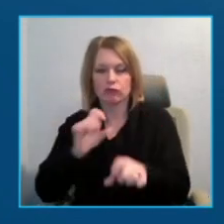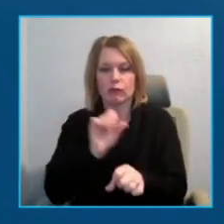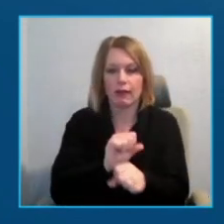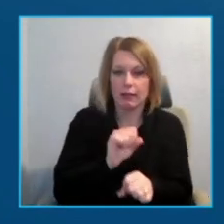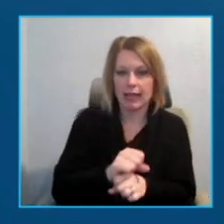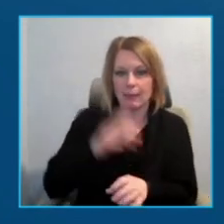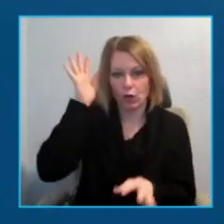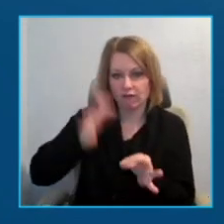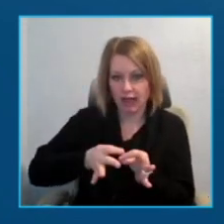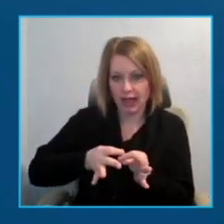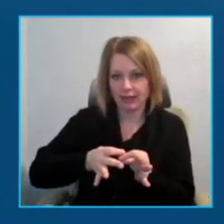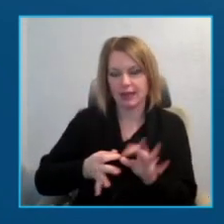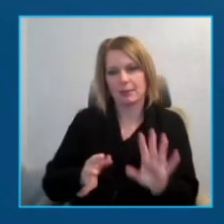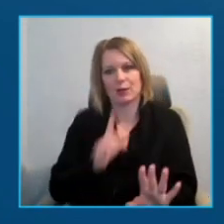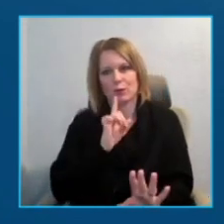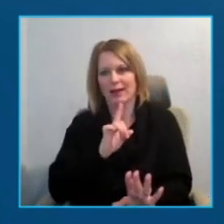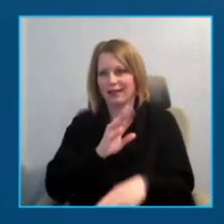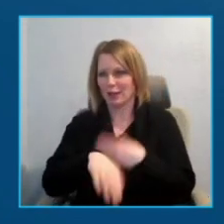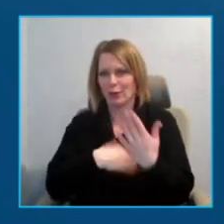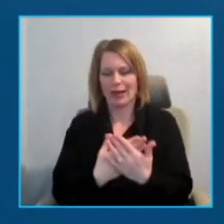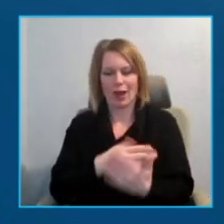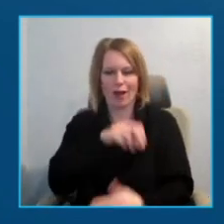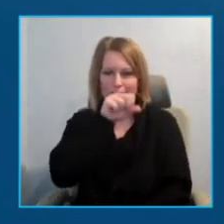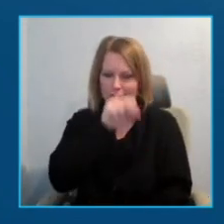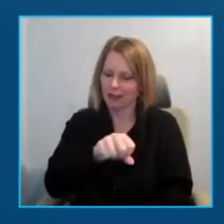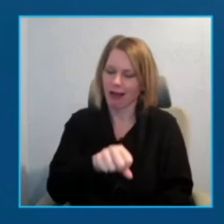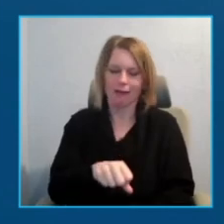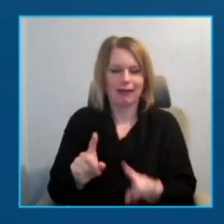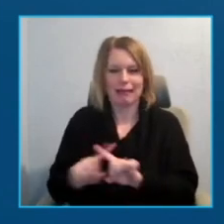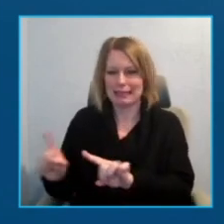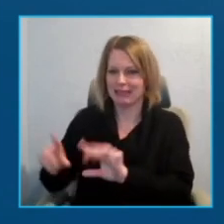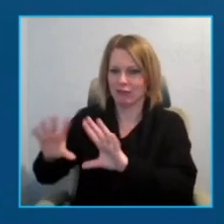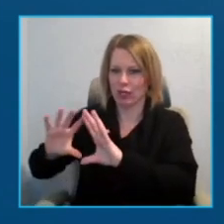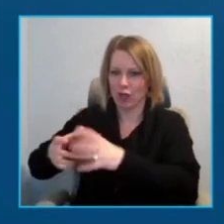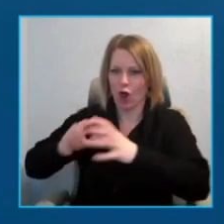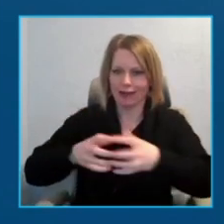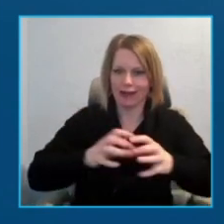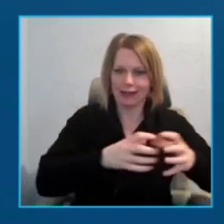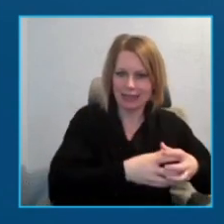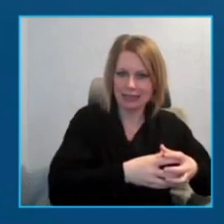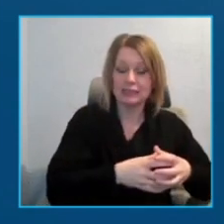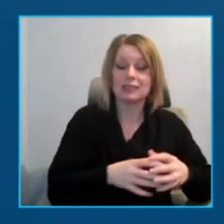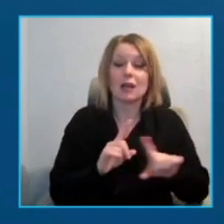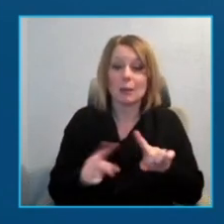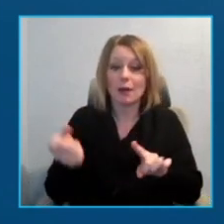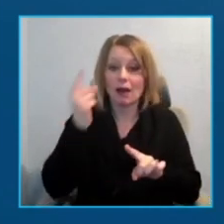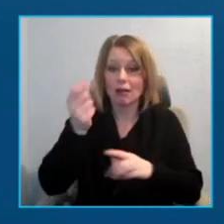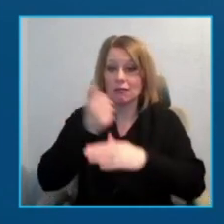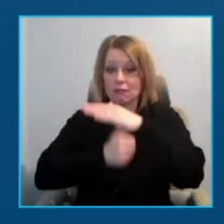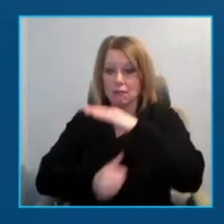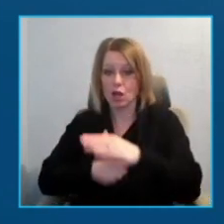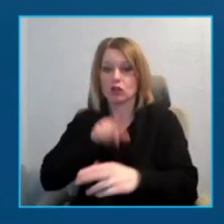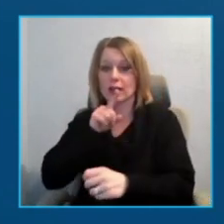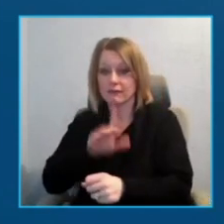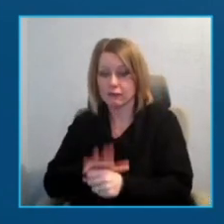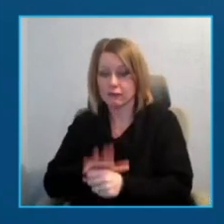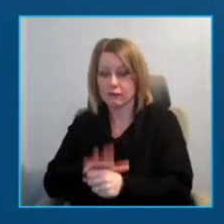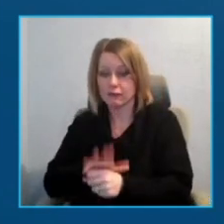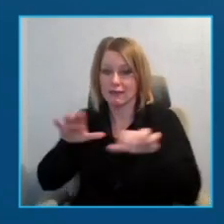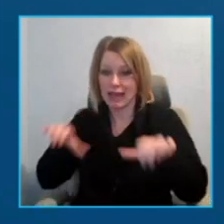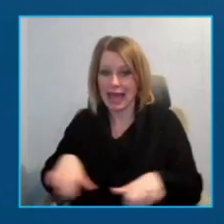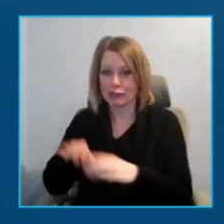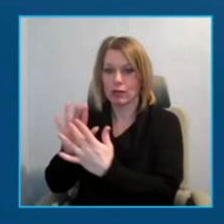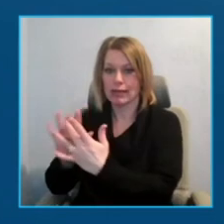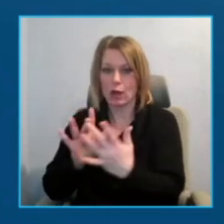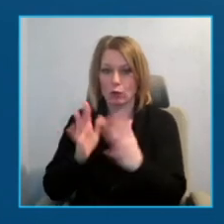these caucuses, and it's great that you have them. But because it was part of the affirmative action outreach plan, I'm